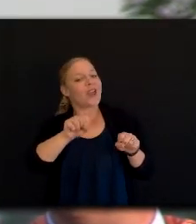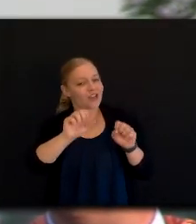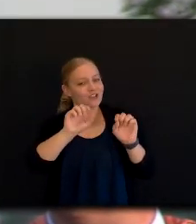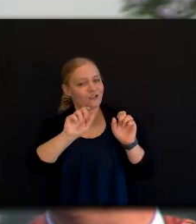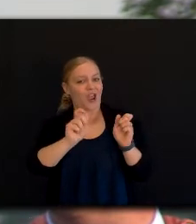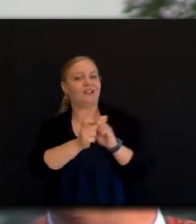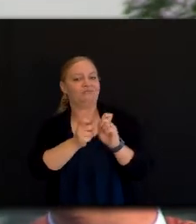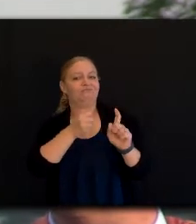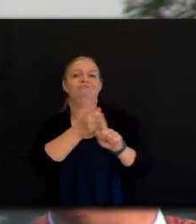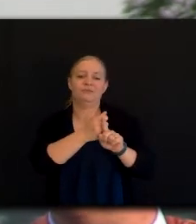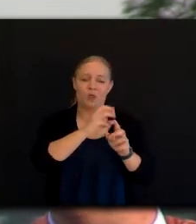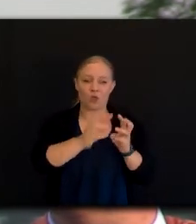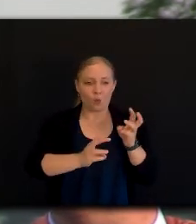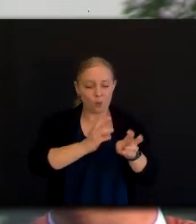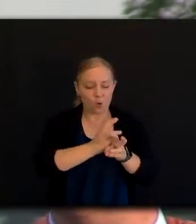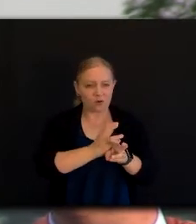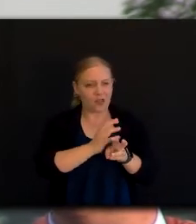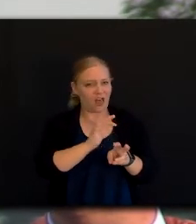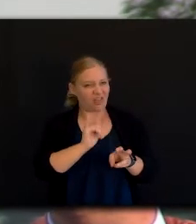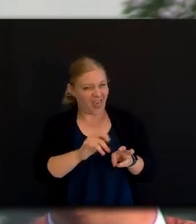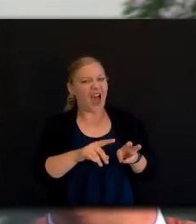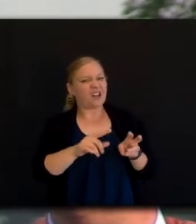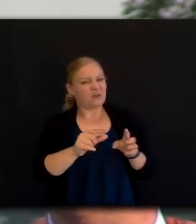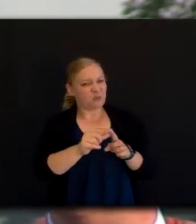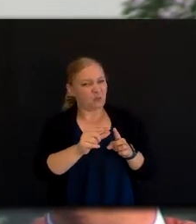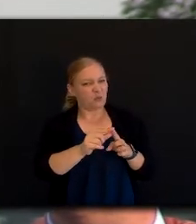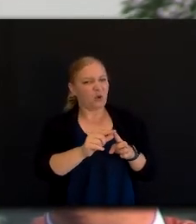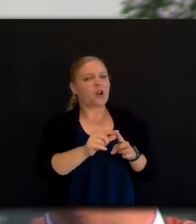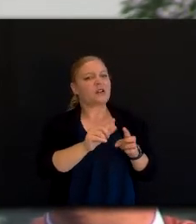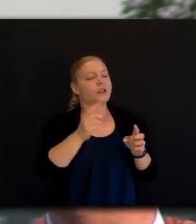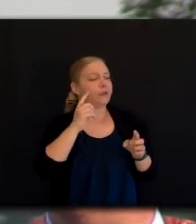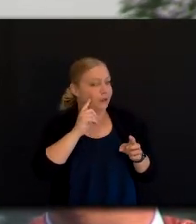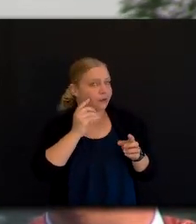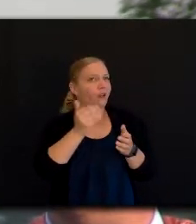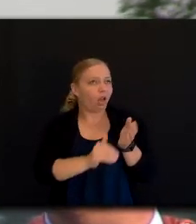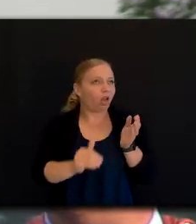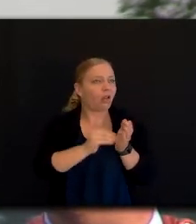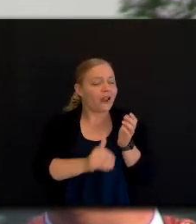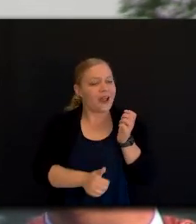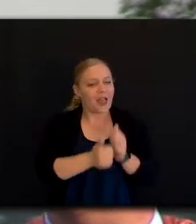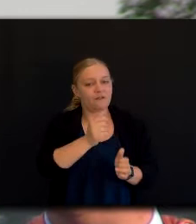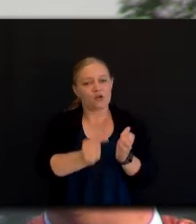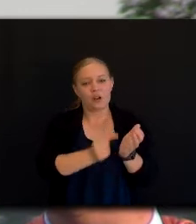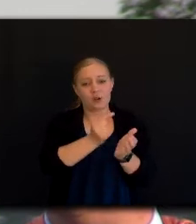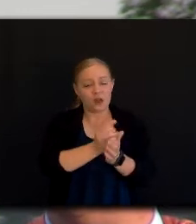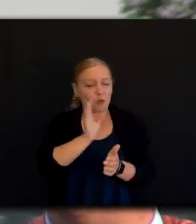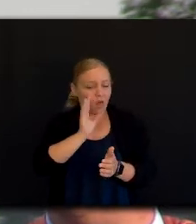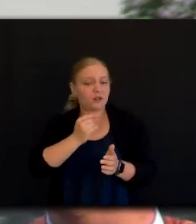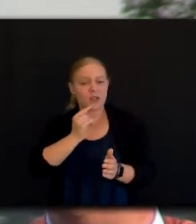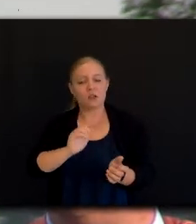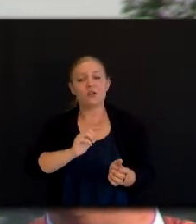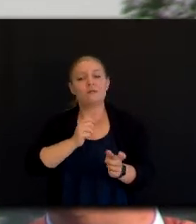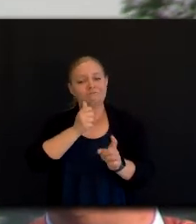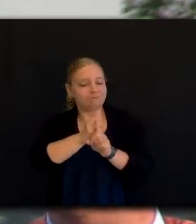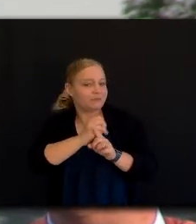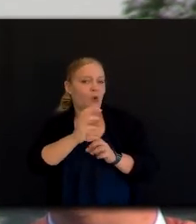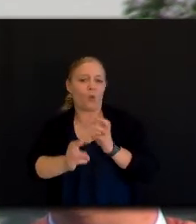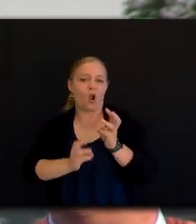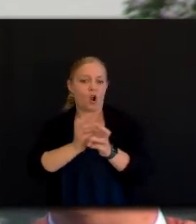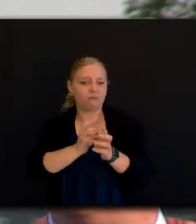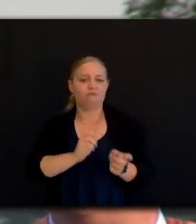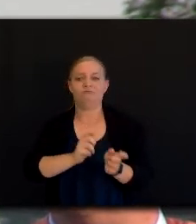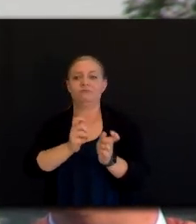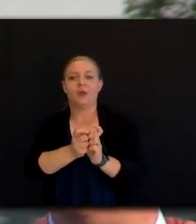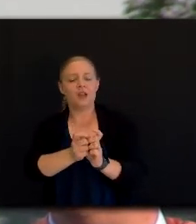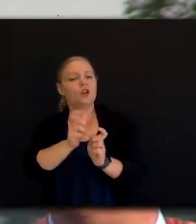world. These five words are repeated nearly every graduation. But I am here to tell you that in order to change the world, you do not have